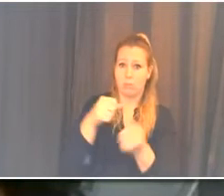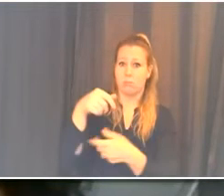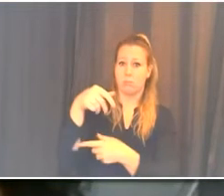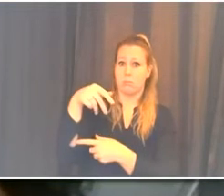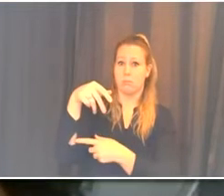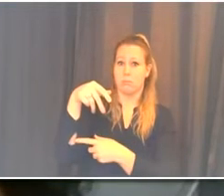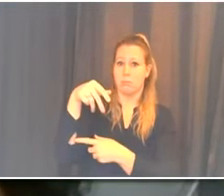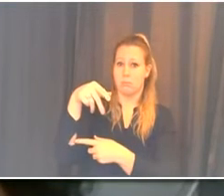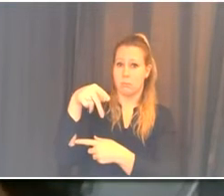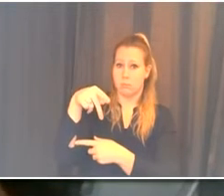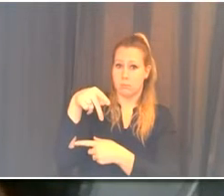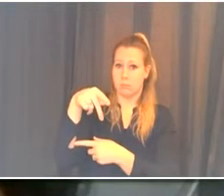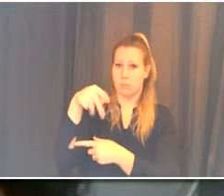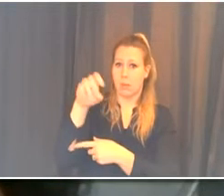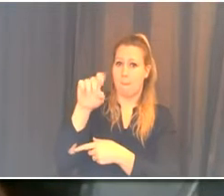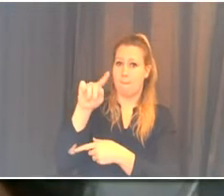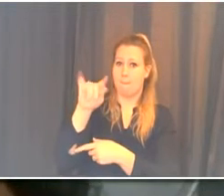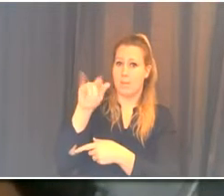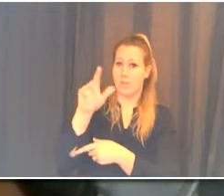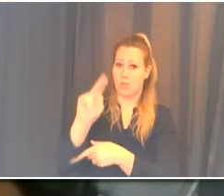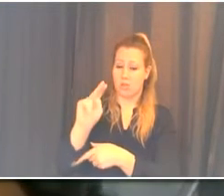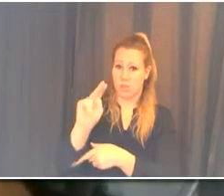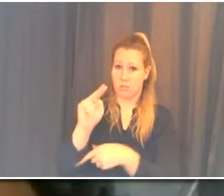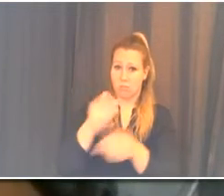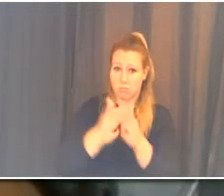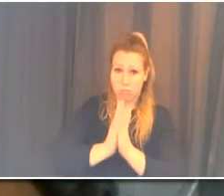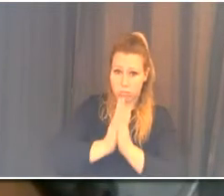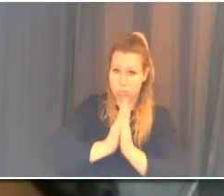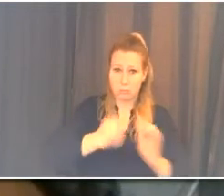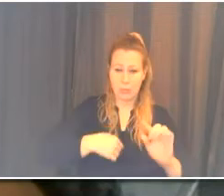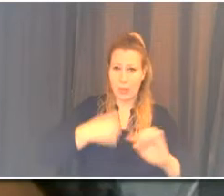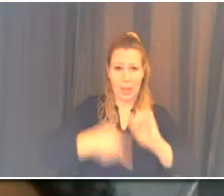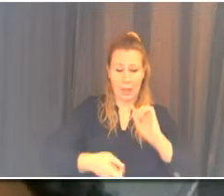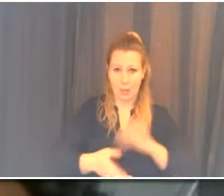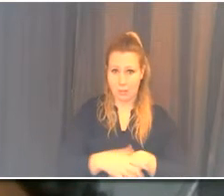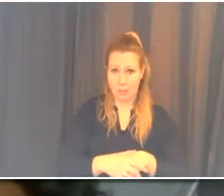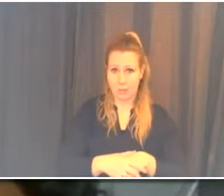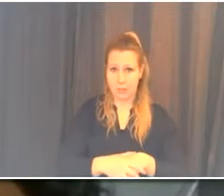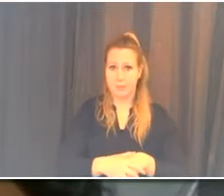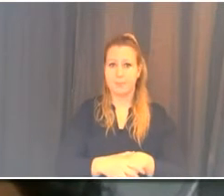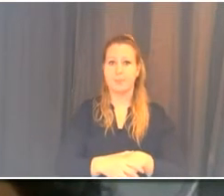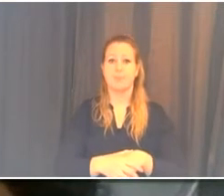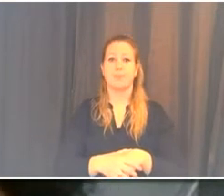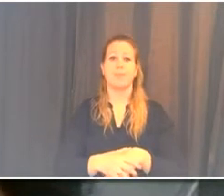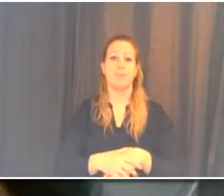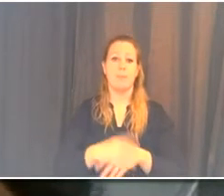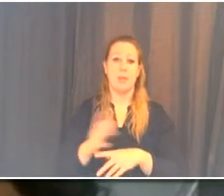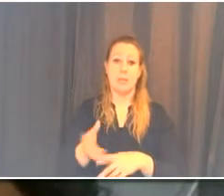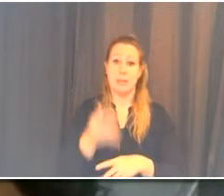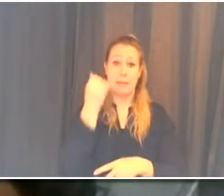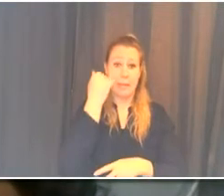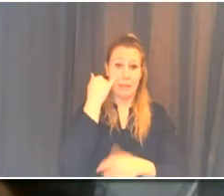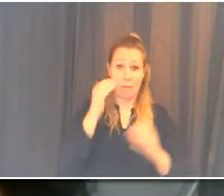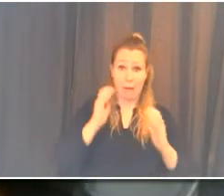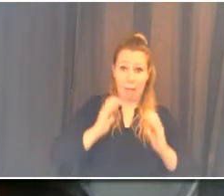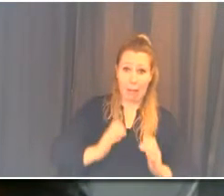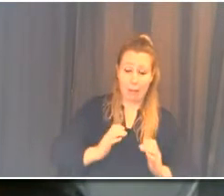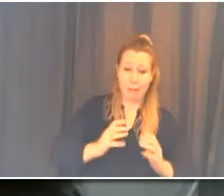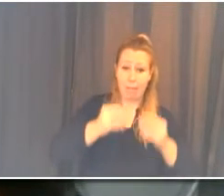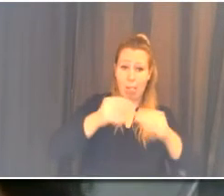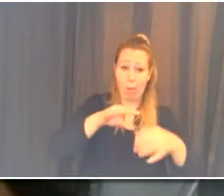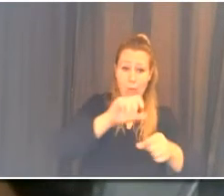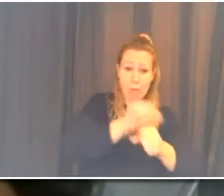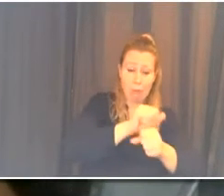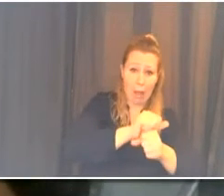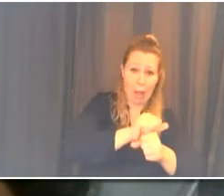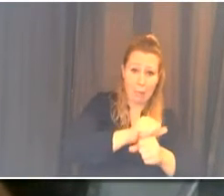petitions at this time so the the scope of what's being heard is now we know everybody's trying hard it's just